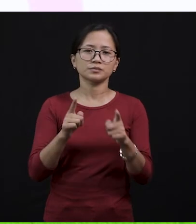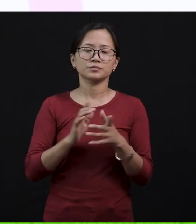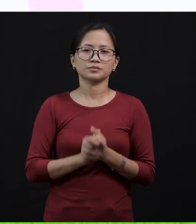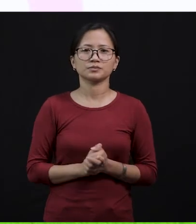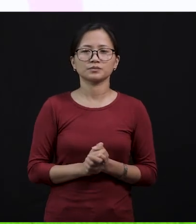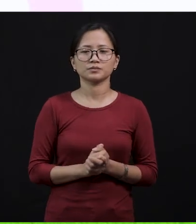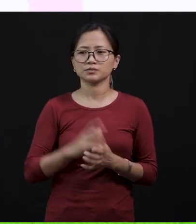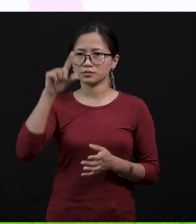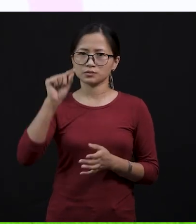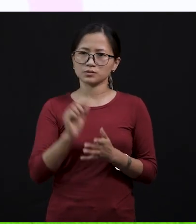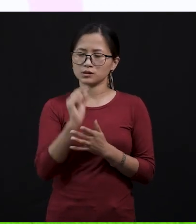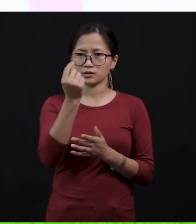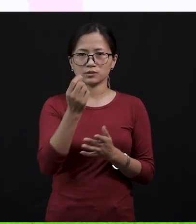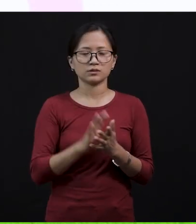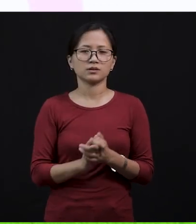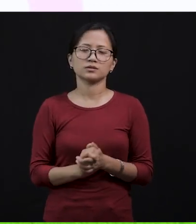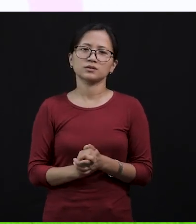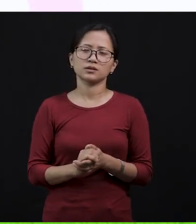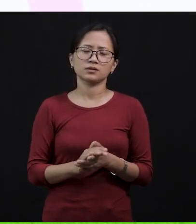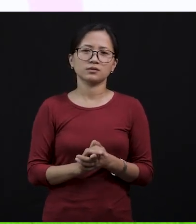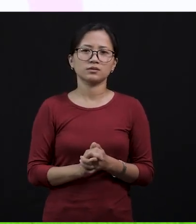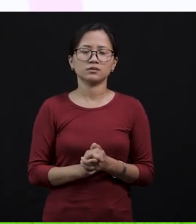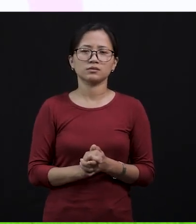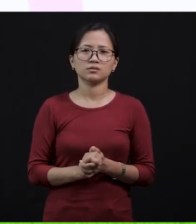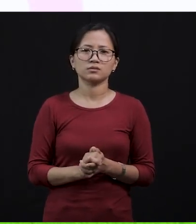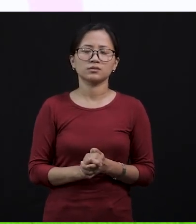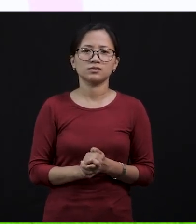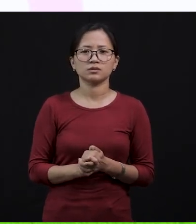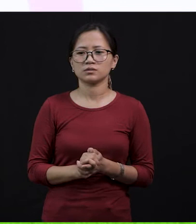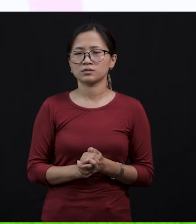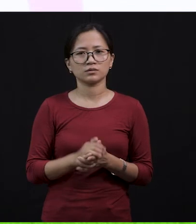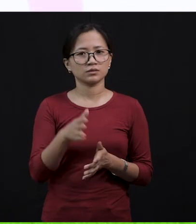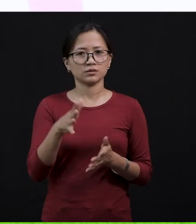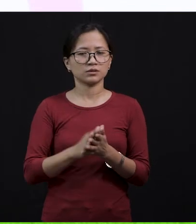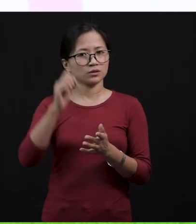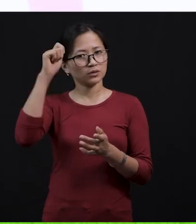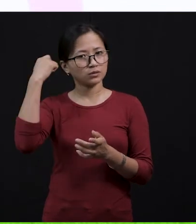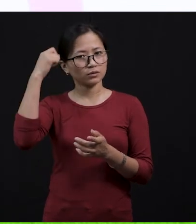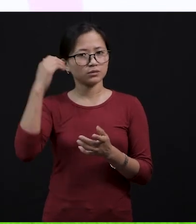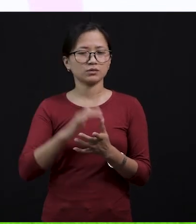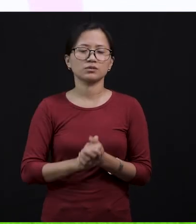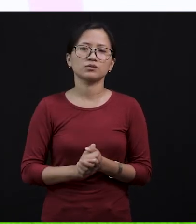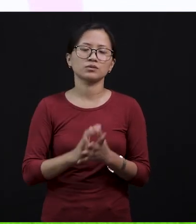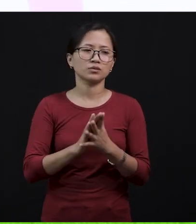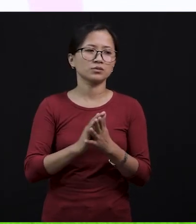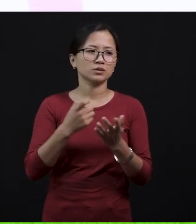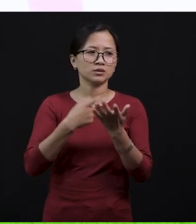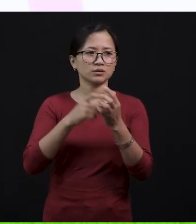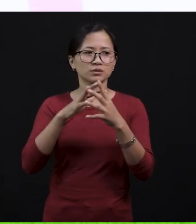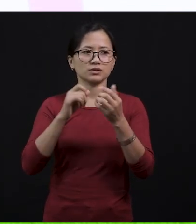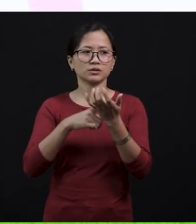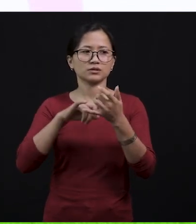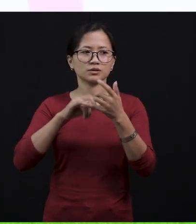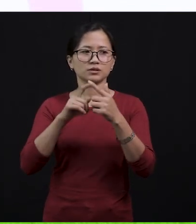that Macavity is doing just exactly that, and that he does not comb his whiskers and so on.